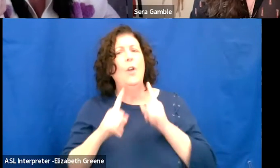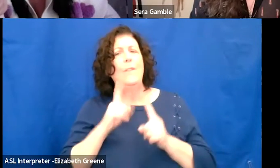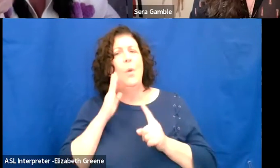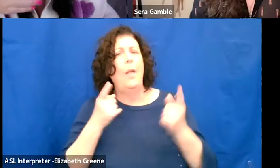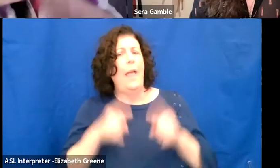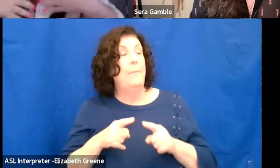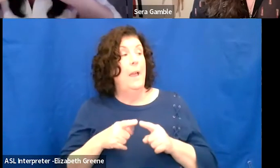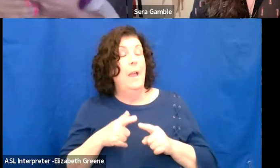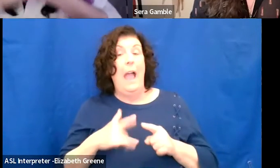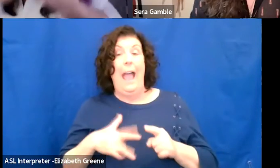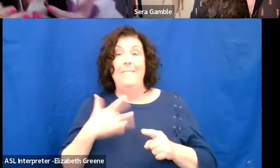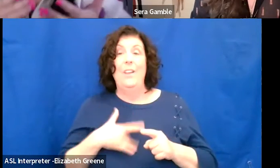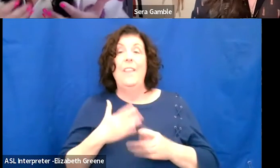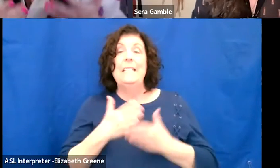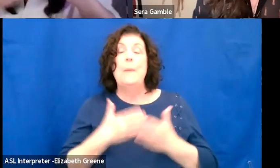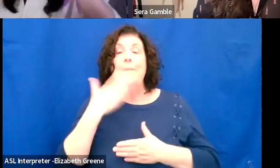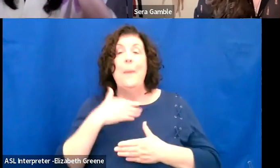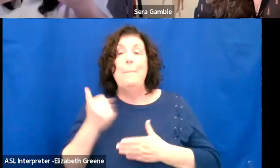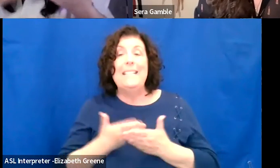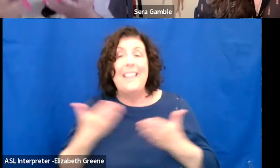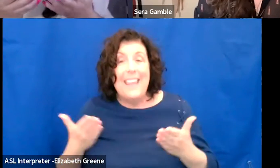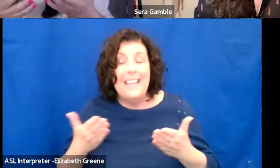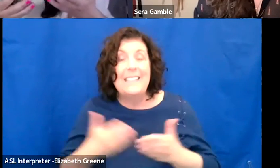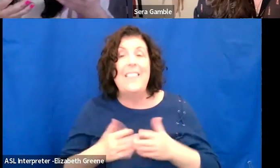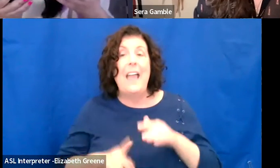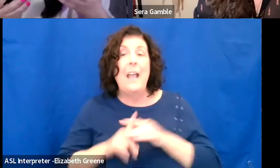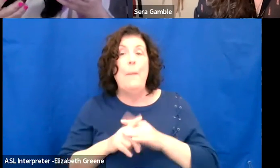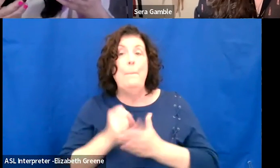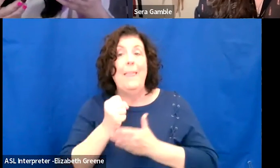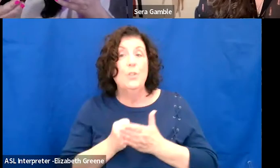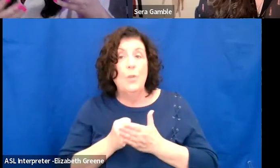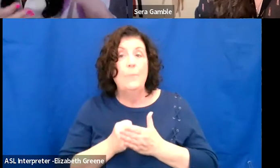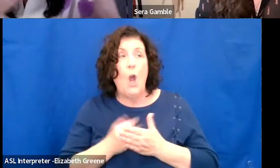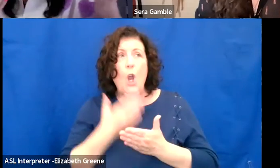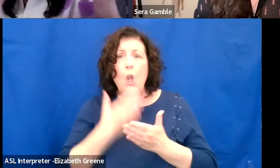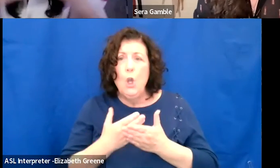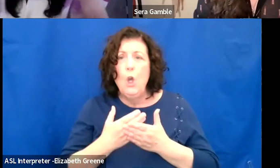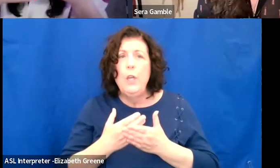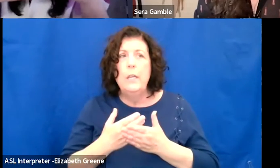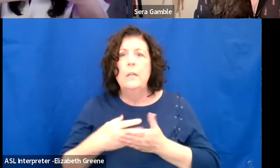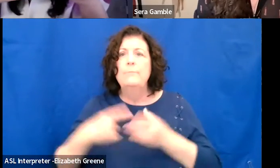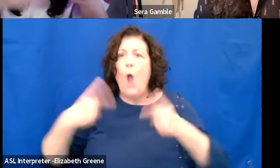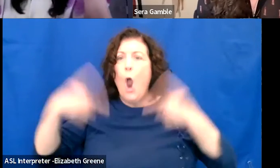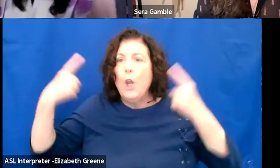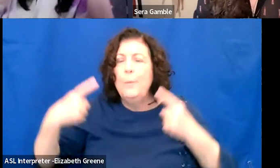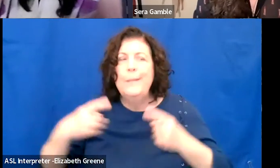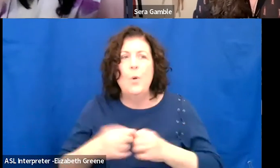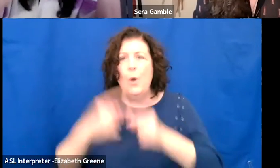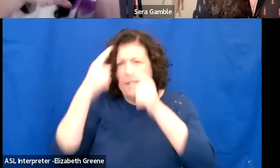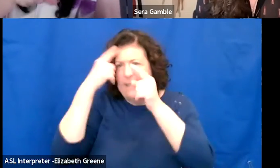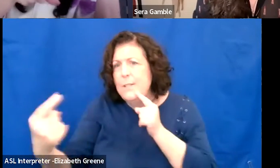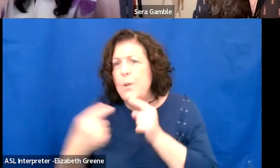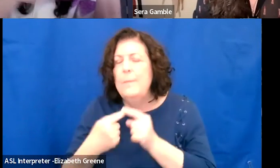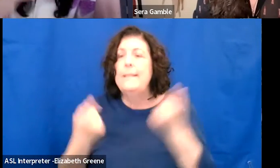are thoughtful and respectful disagreements and arguments that happen in the room. It's like, oh, this is it. I like